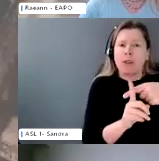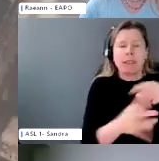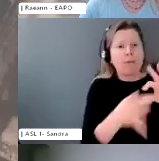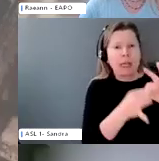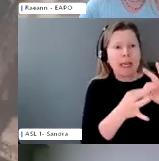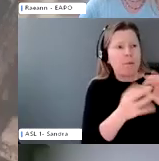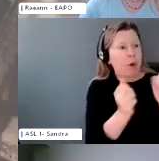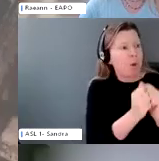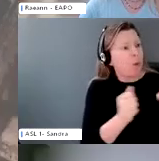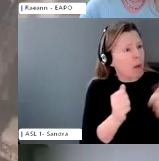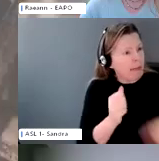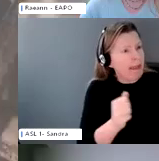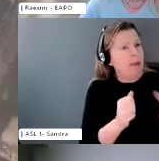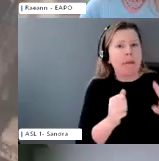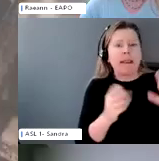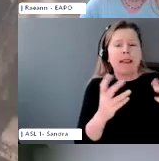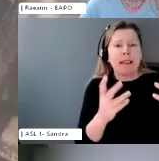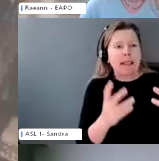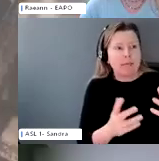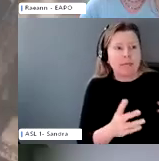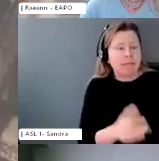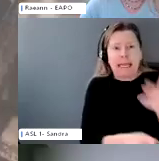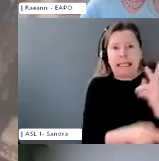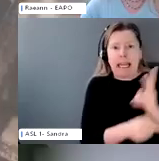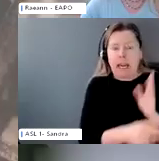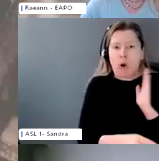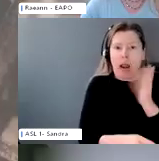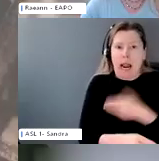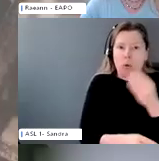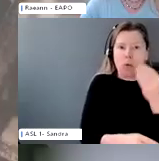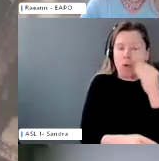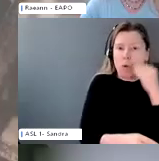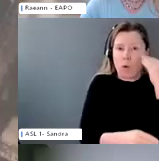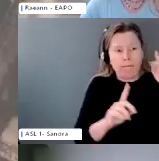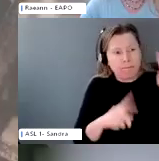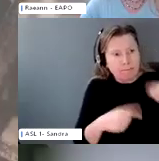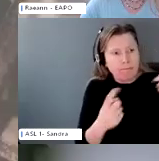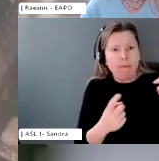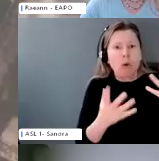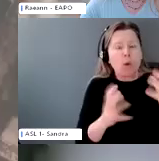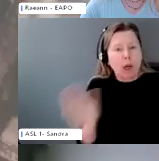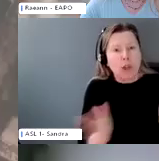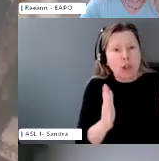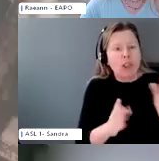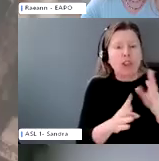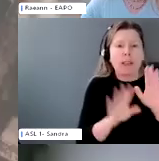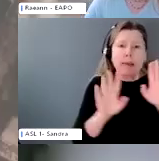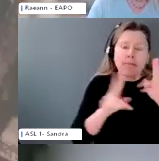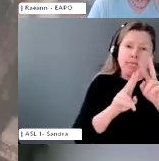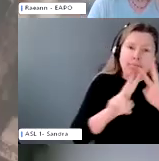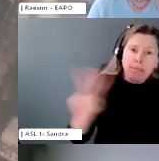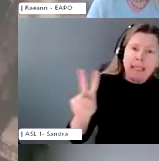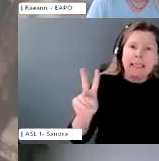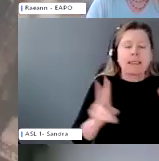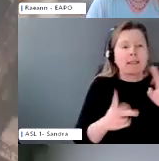that remains their home to this day. May this relationship be one of peace and friendship, based in honor and